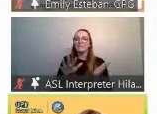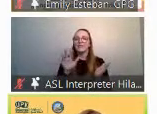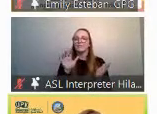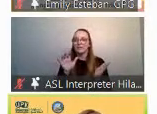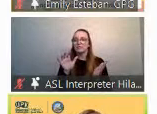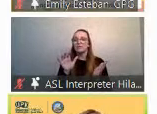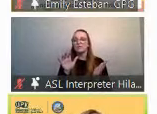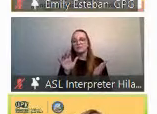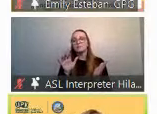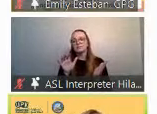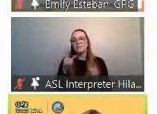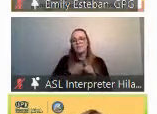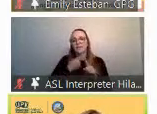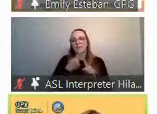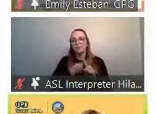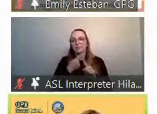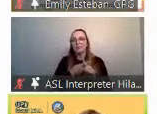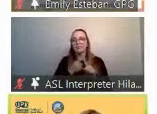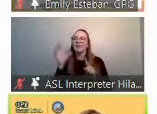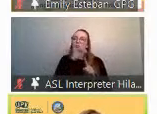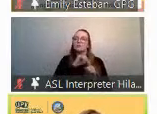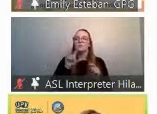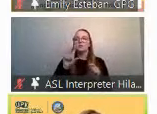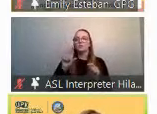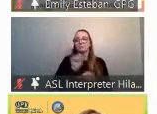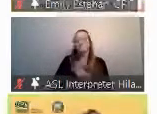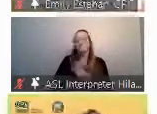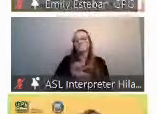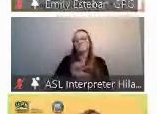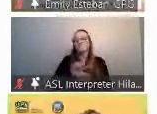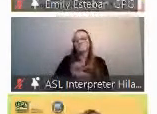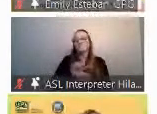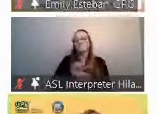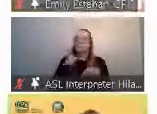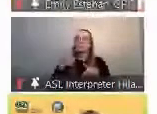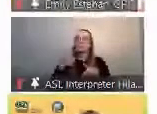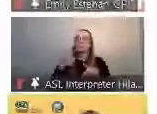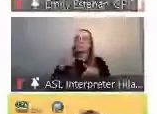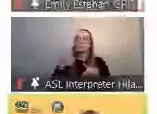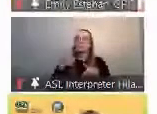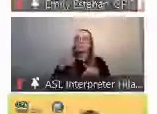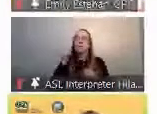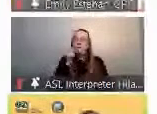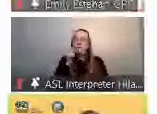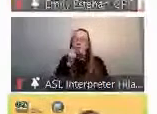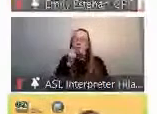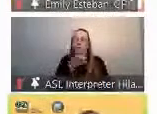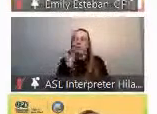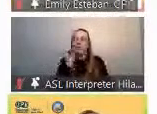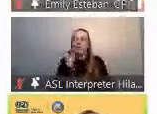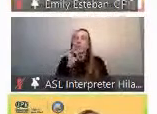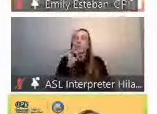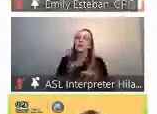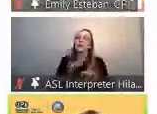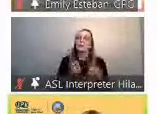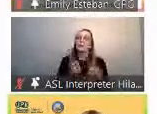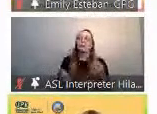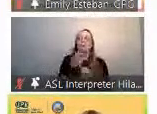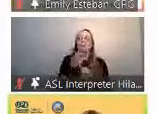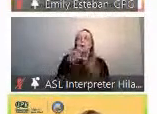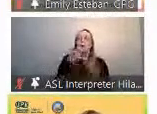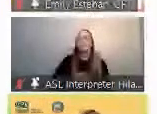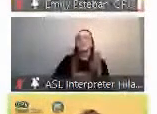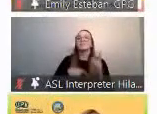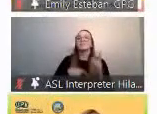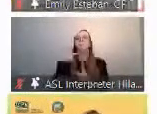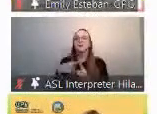$1,500 a month, assuming 20 working days in a month. This daily rate is intended to cover administrative costs and the daily